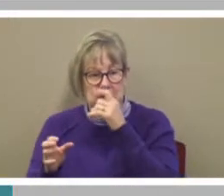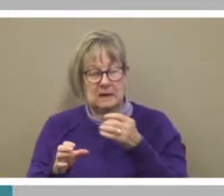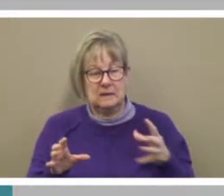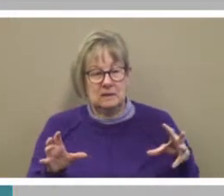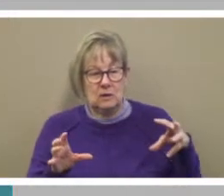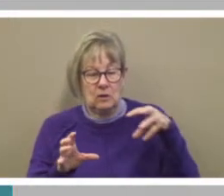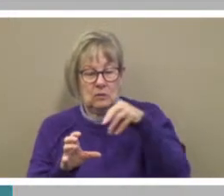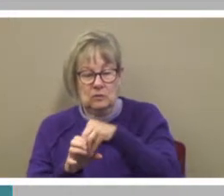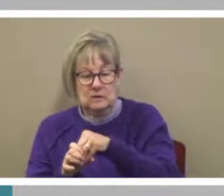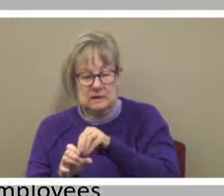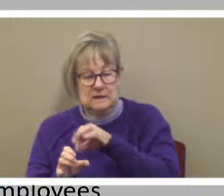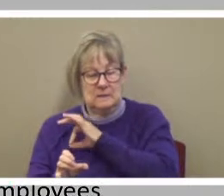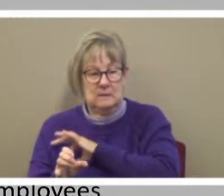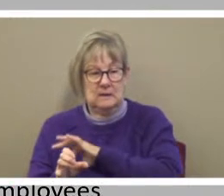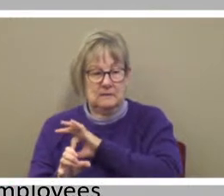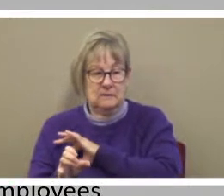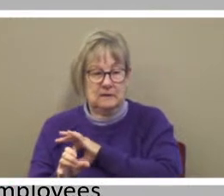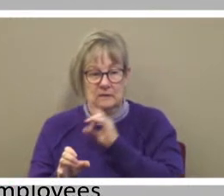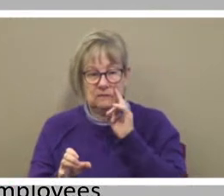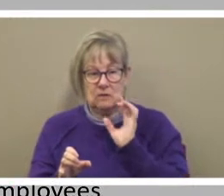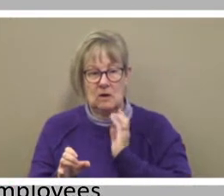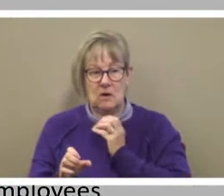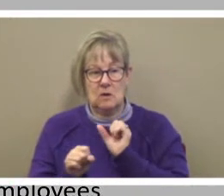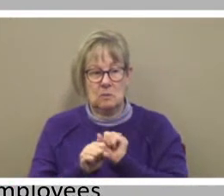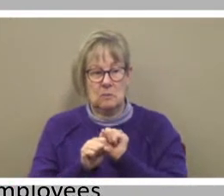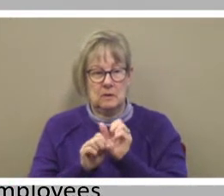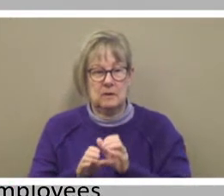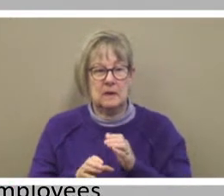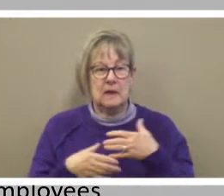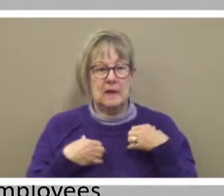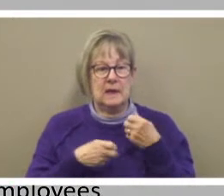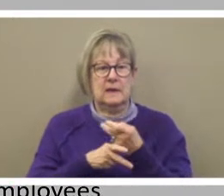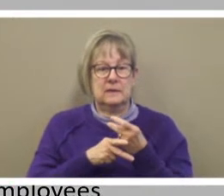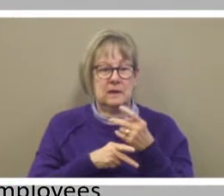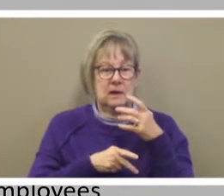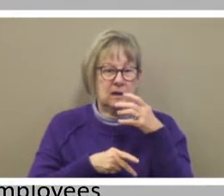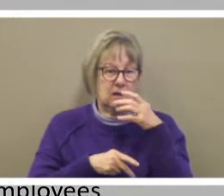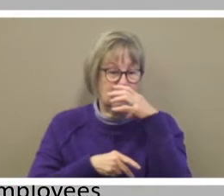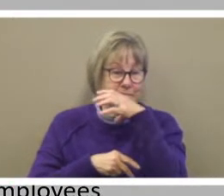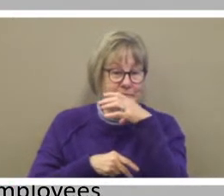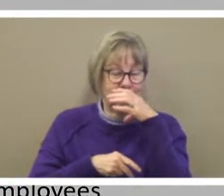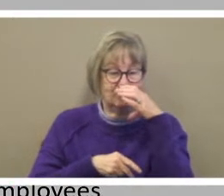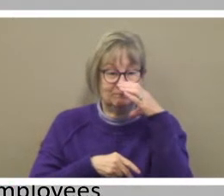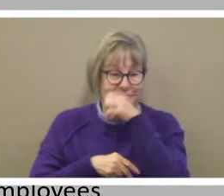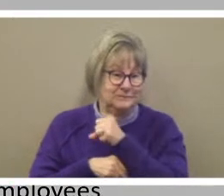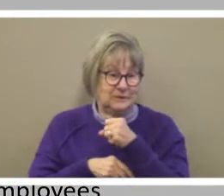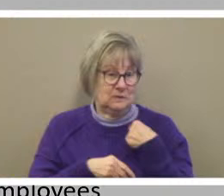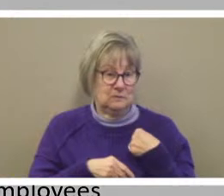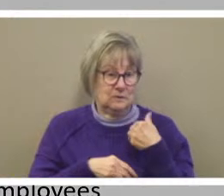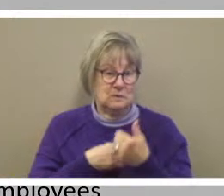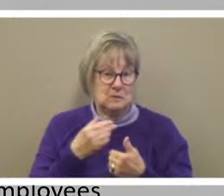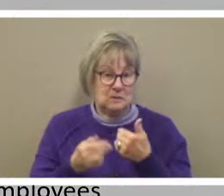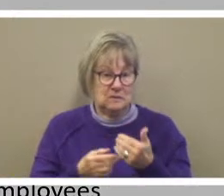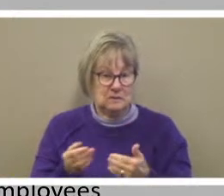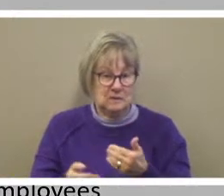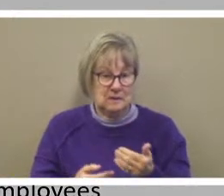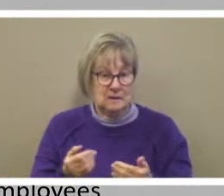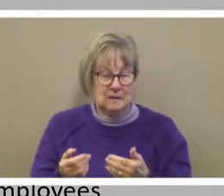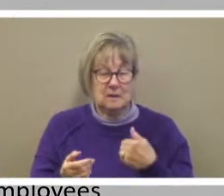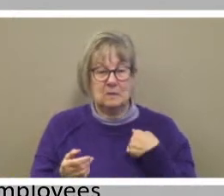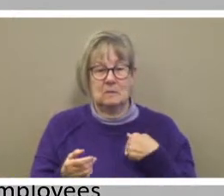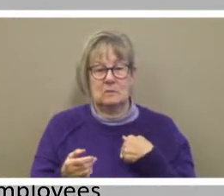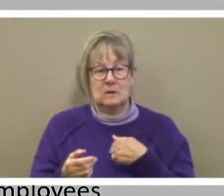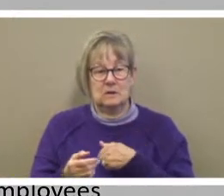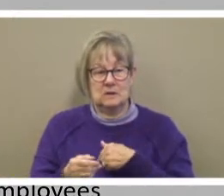and compensation for our employees. So on the healthcare assumptions, we are in the process, we do have a solicitation out, we're on the